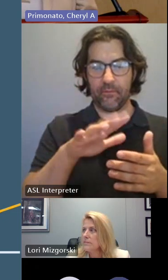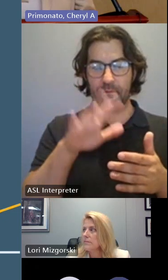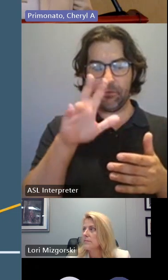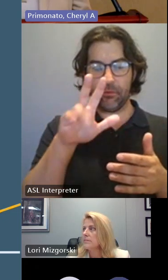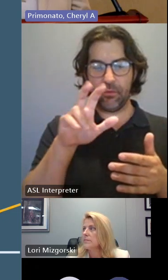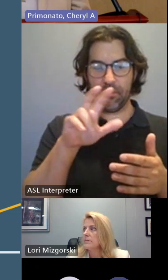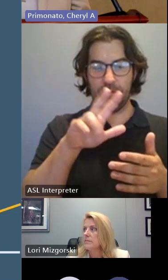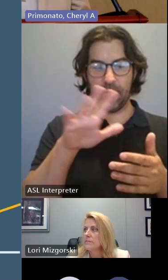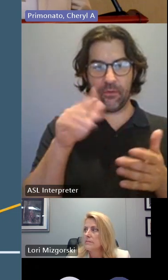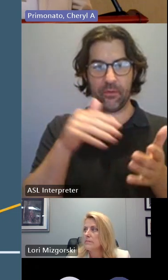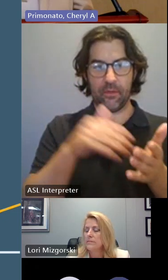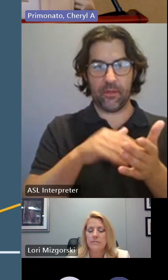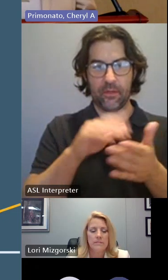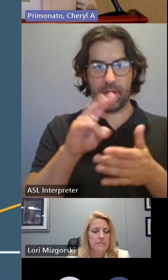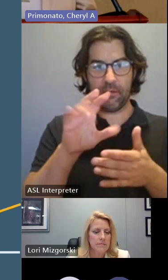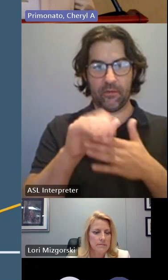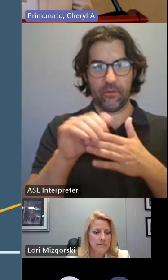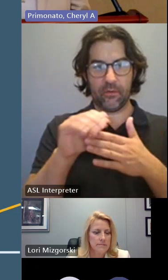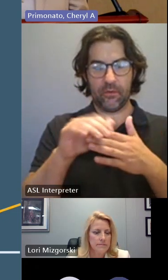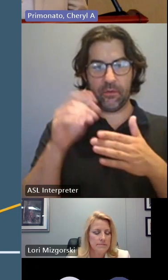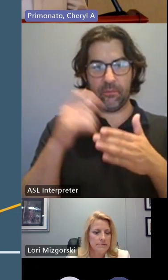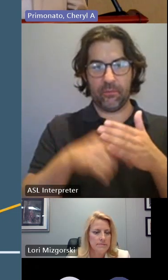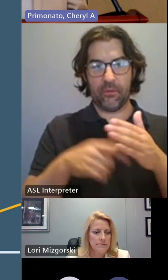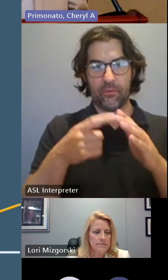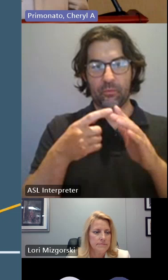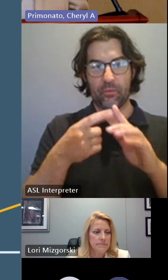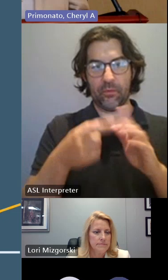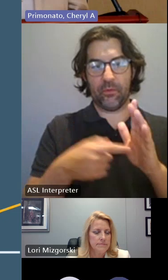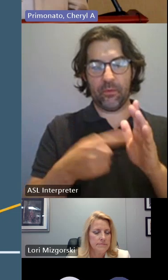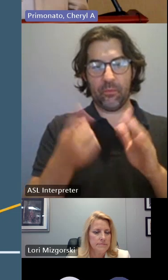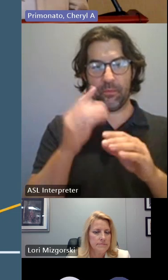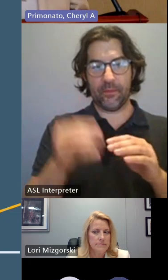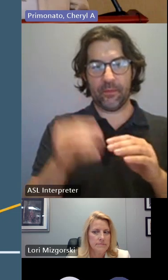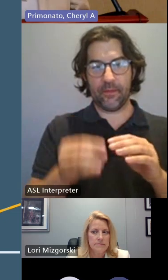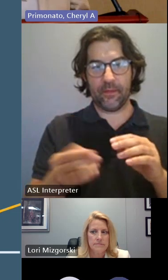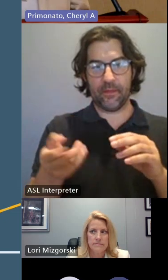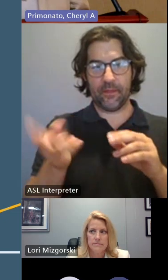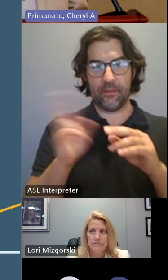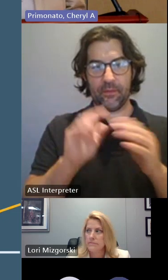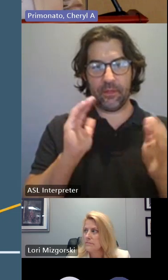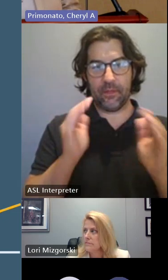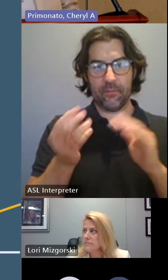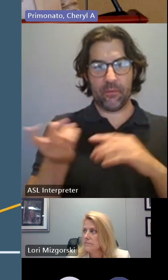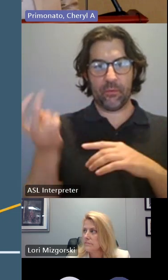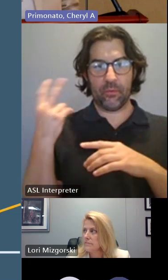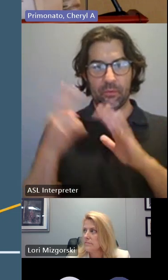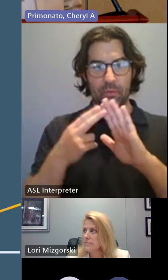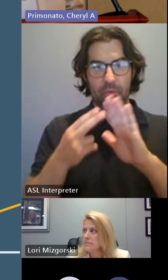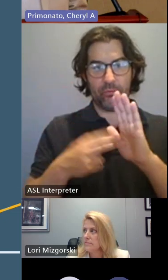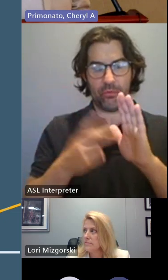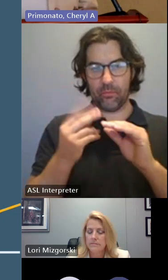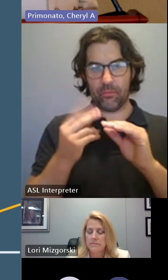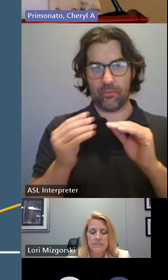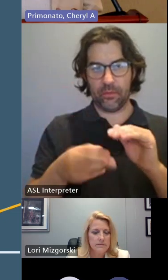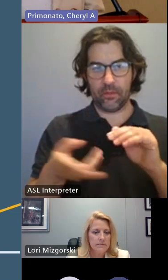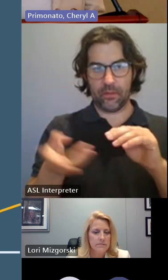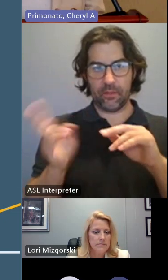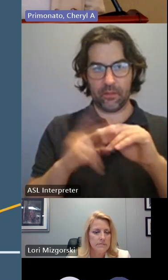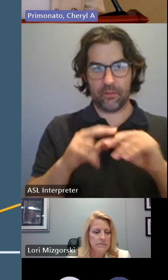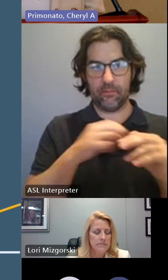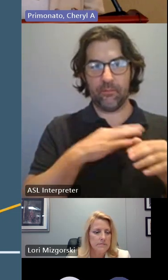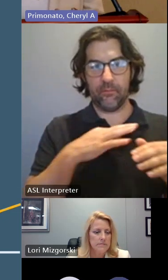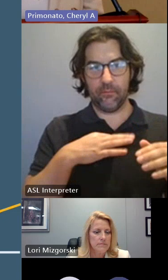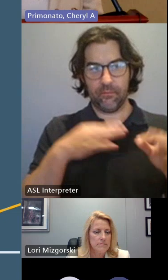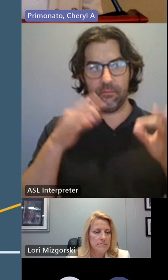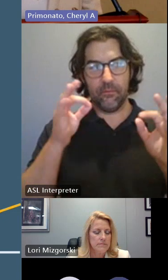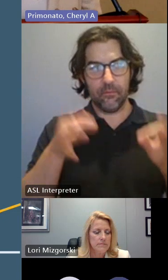$353,700. This price represents a 1% increase over the previous contract prices for these products 2 years ago. Staff have determined